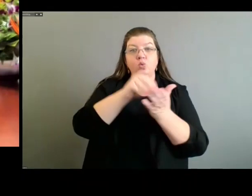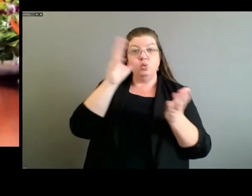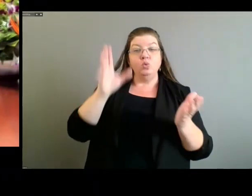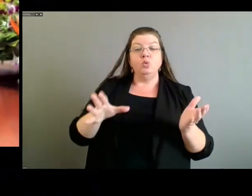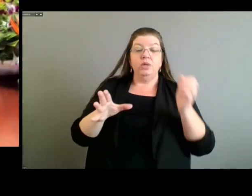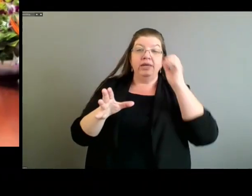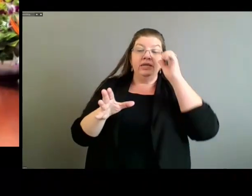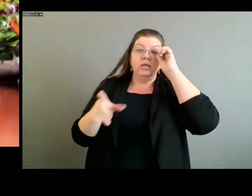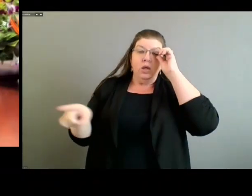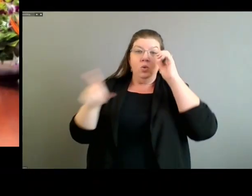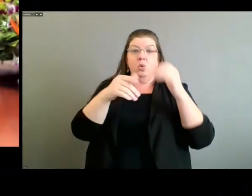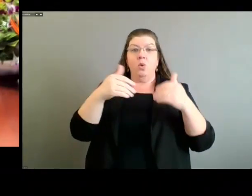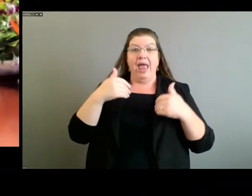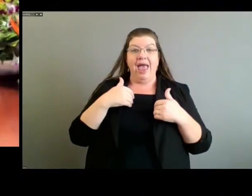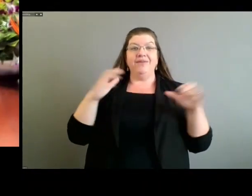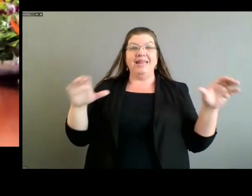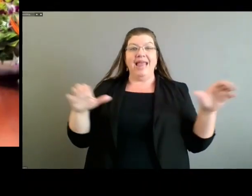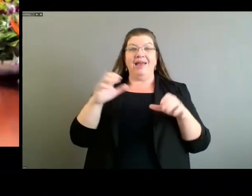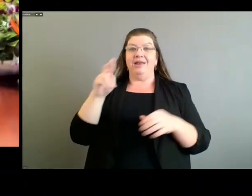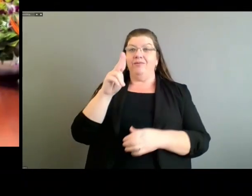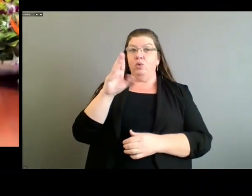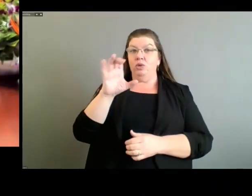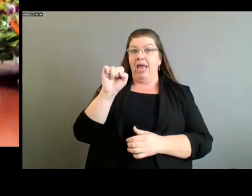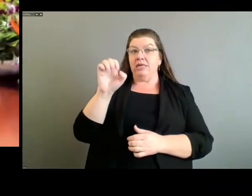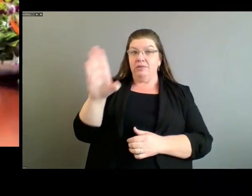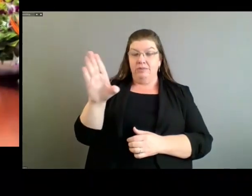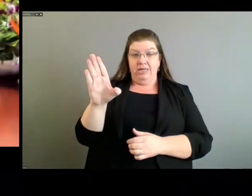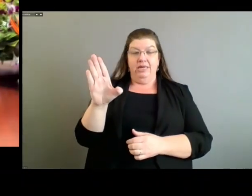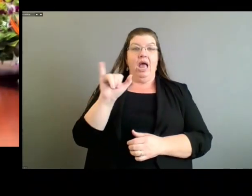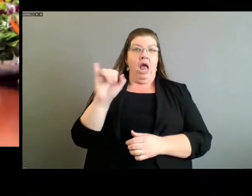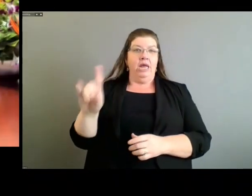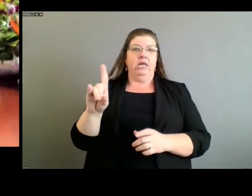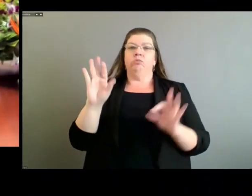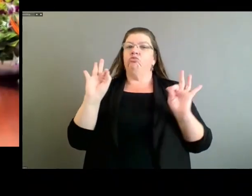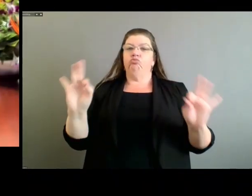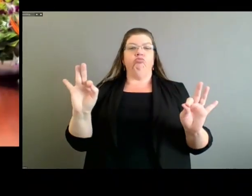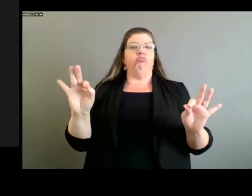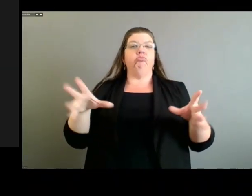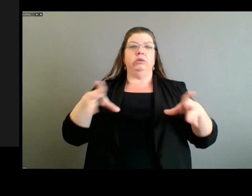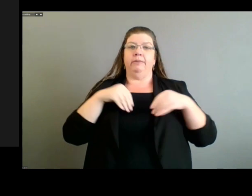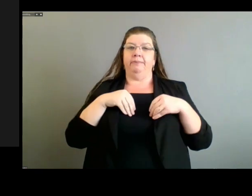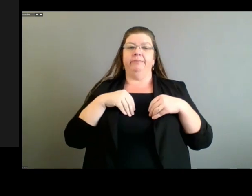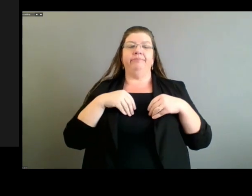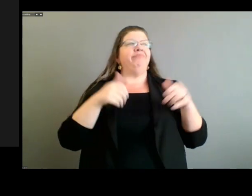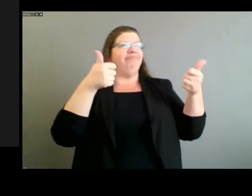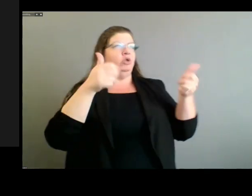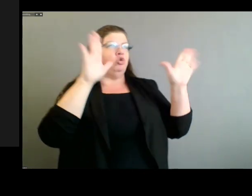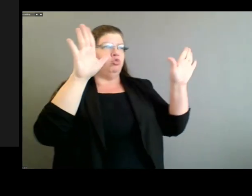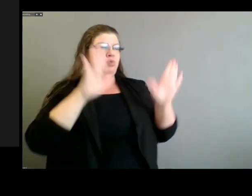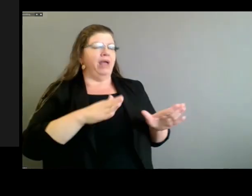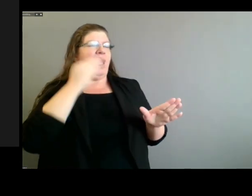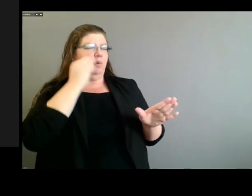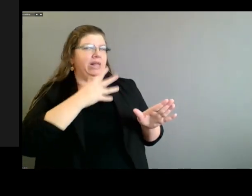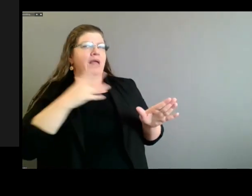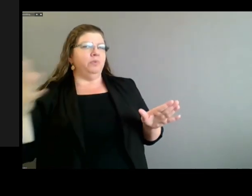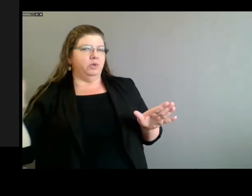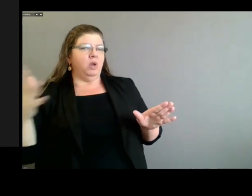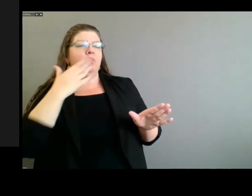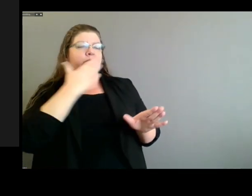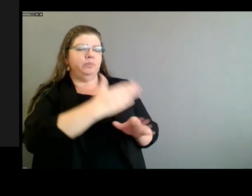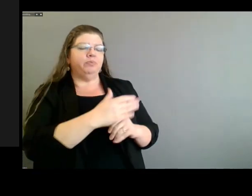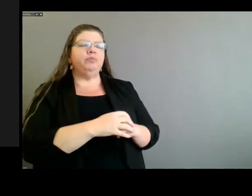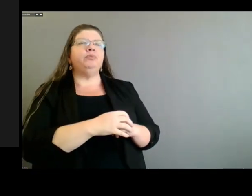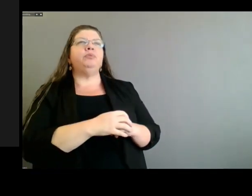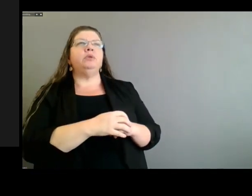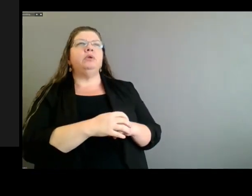have an active UCSB ID. Great, that's good to know. I'll let them know. We'll pass that along. And